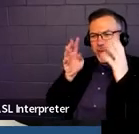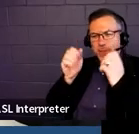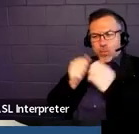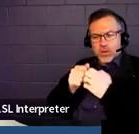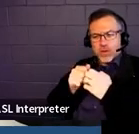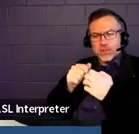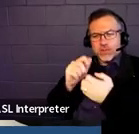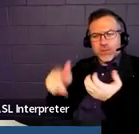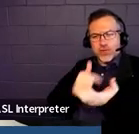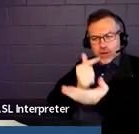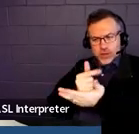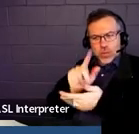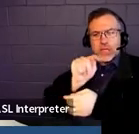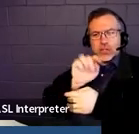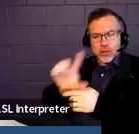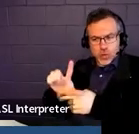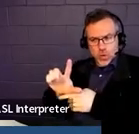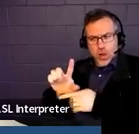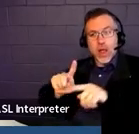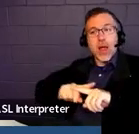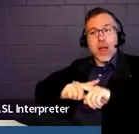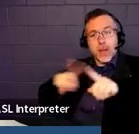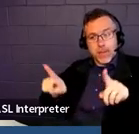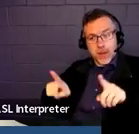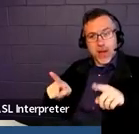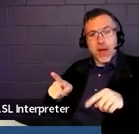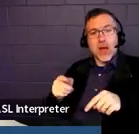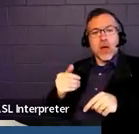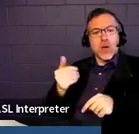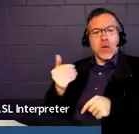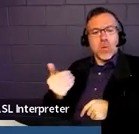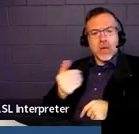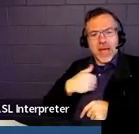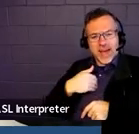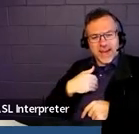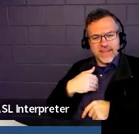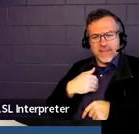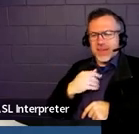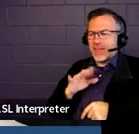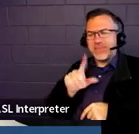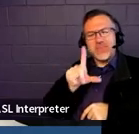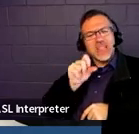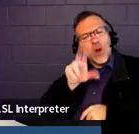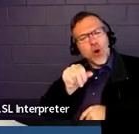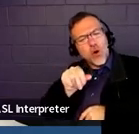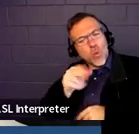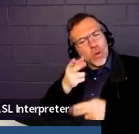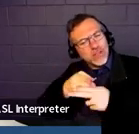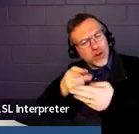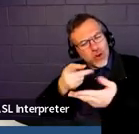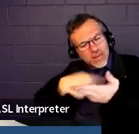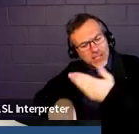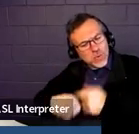However, we have a bill going through in the next week. What is it now, Liara? LD